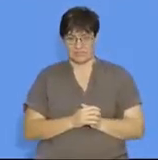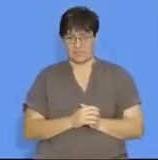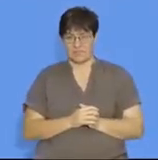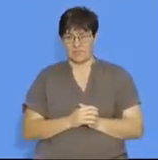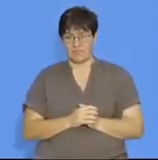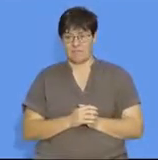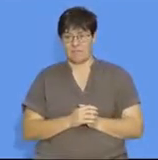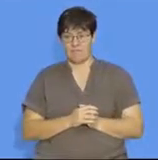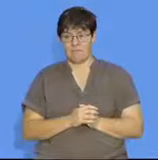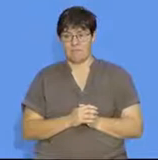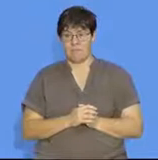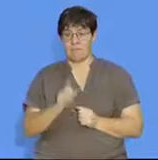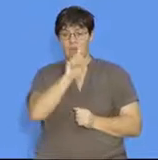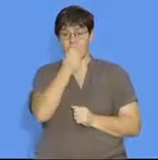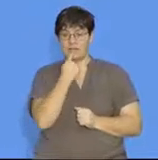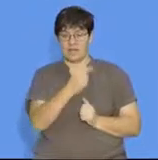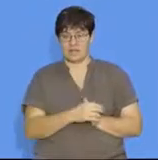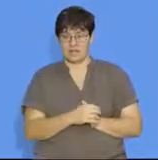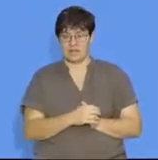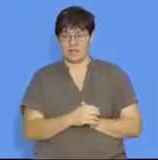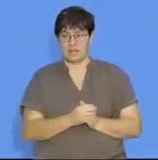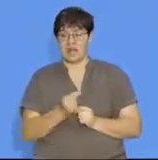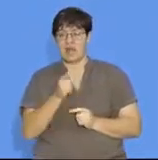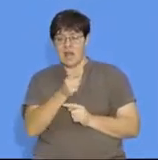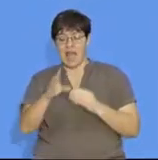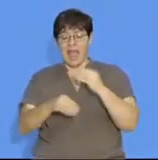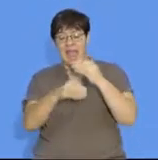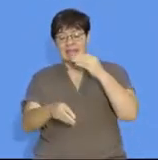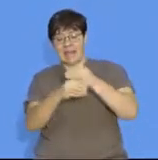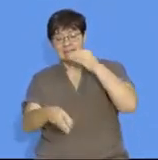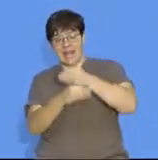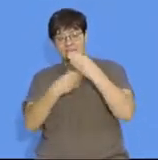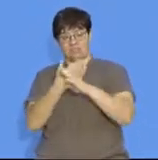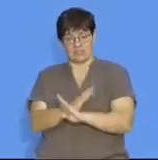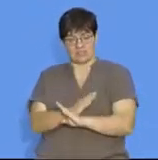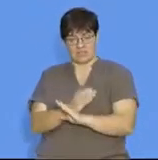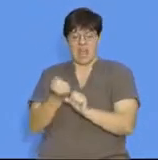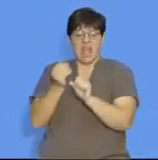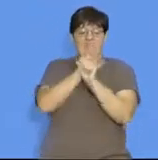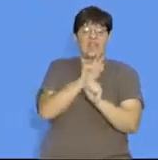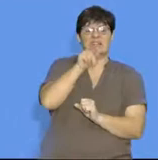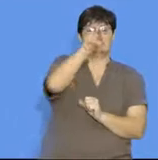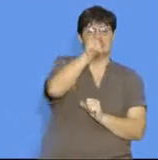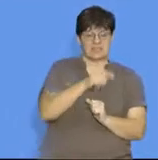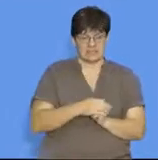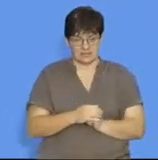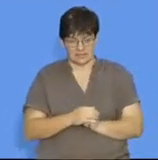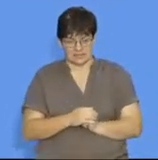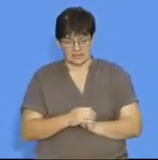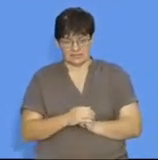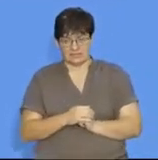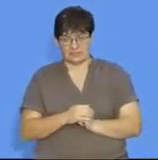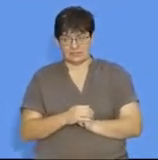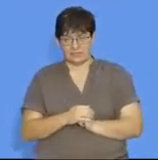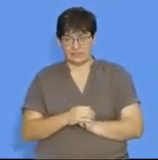was obtained, and then the question says, what effect does adding identical resistors have in parallel have on